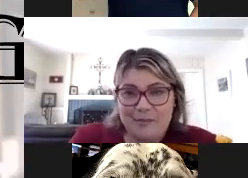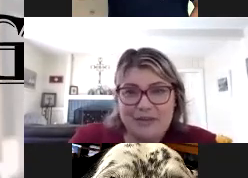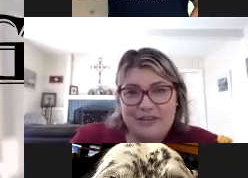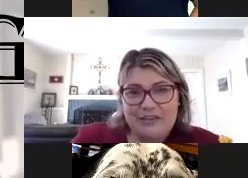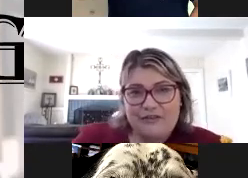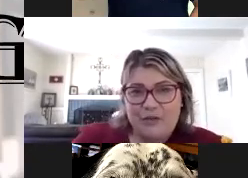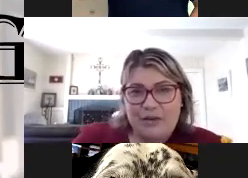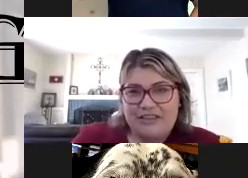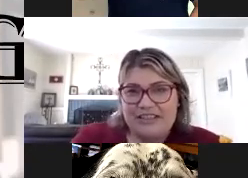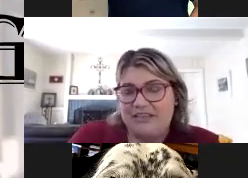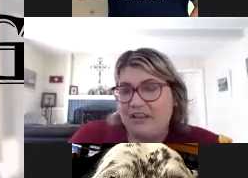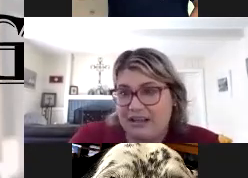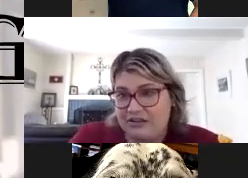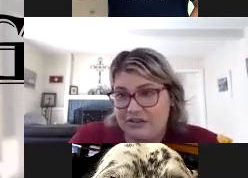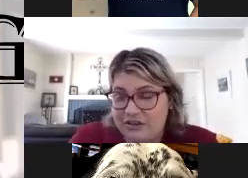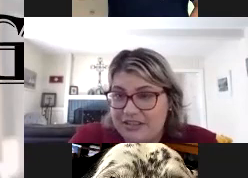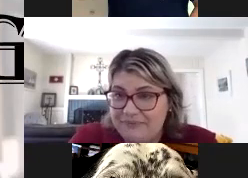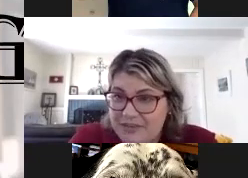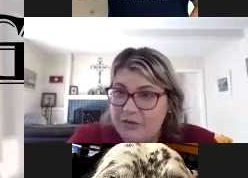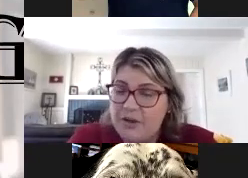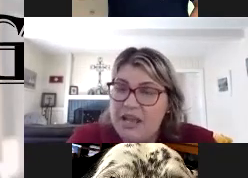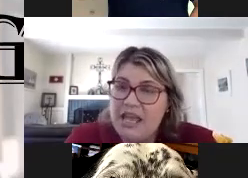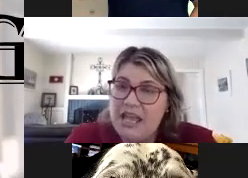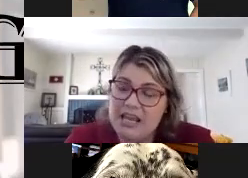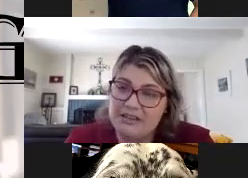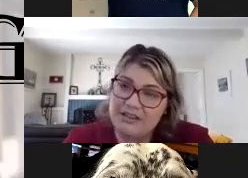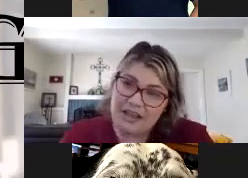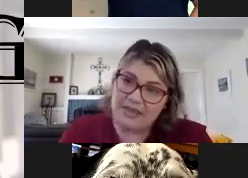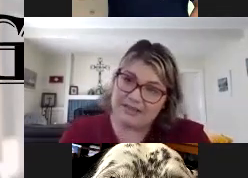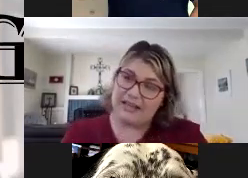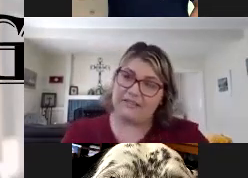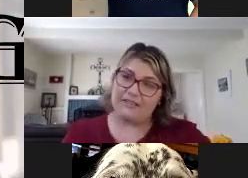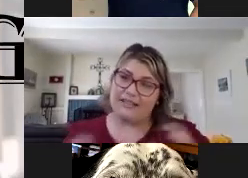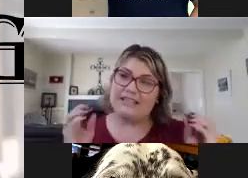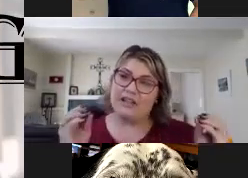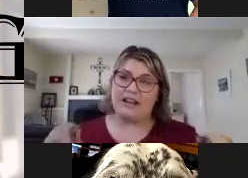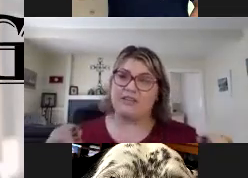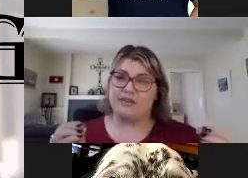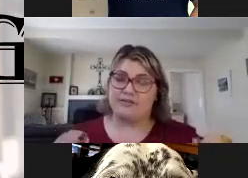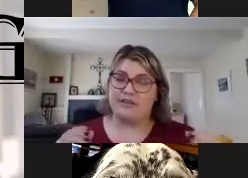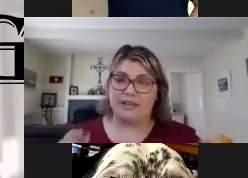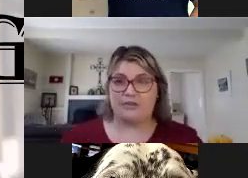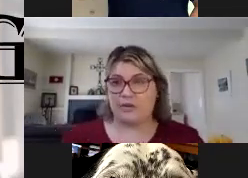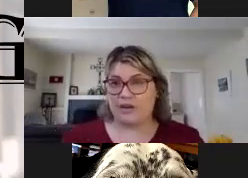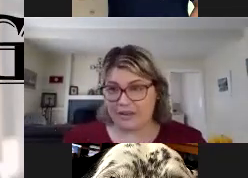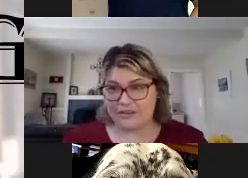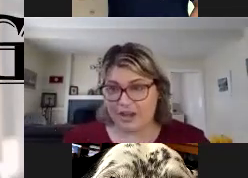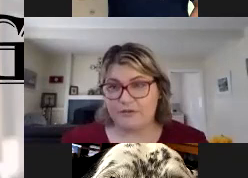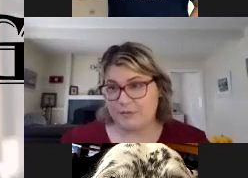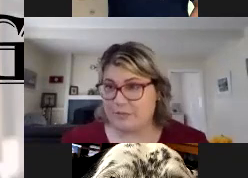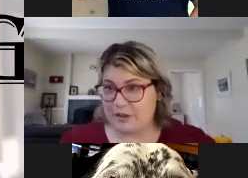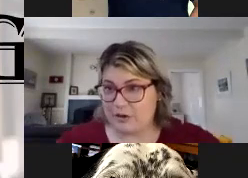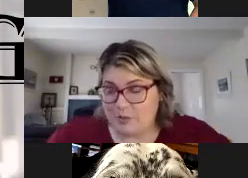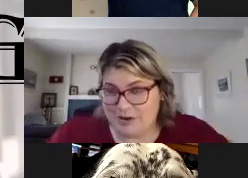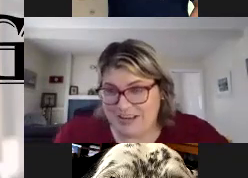The popular vote winners' slate of electors are chosen. So the slates of electors for the Electoral College come